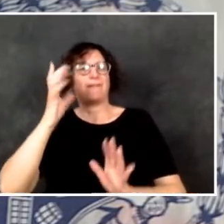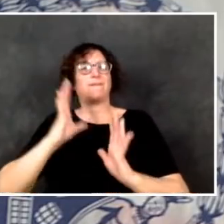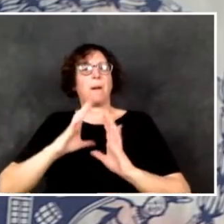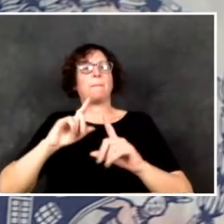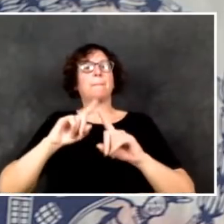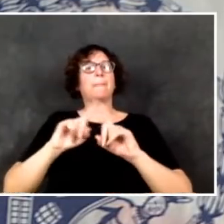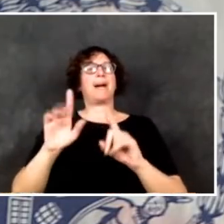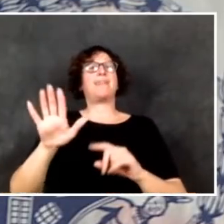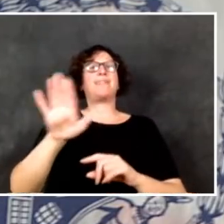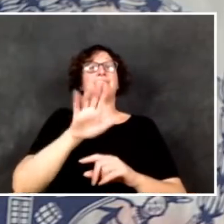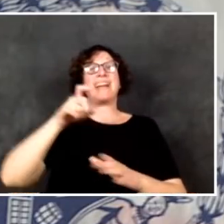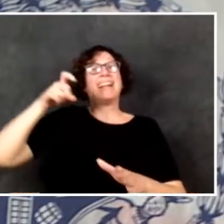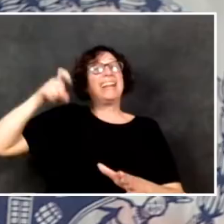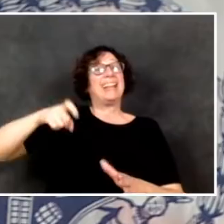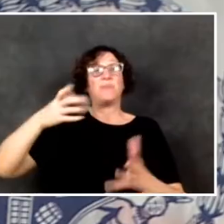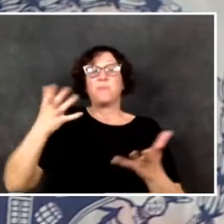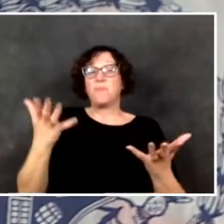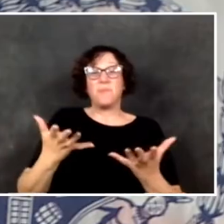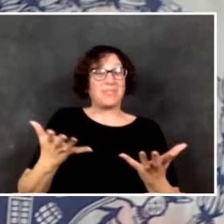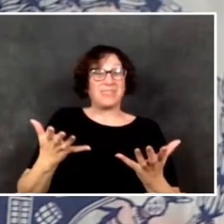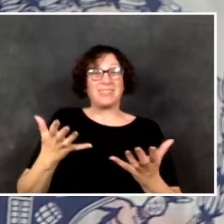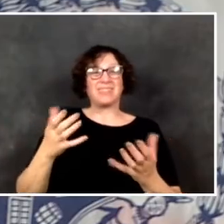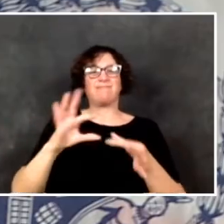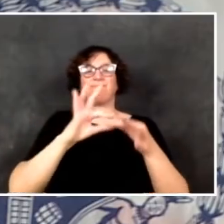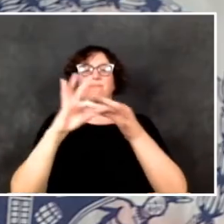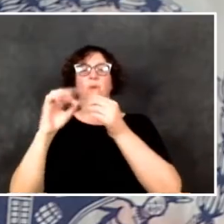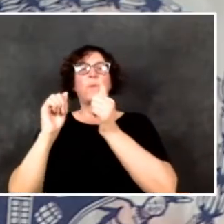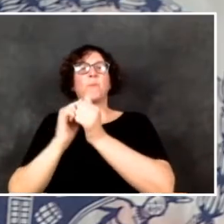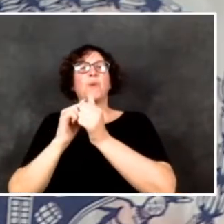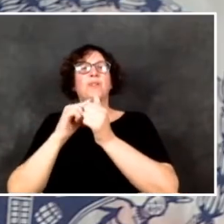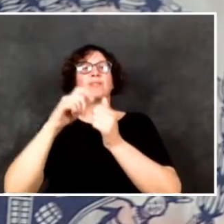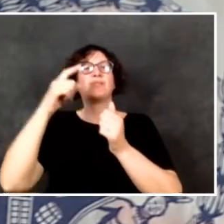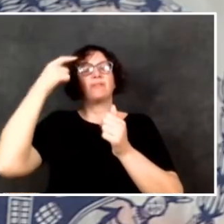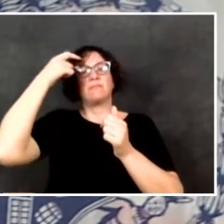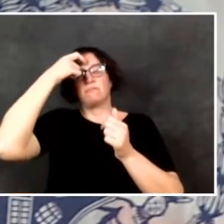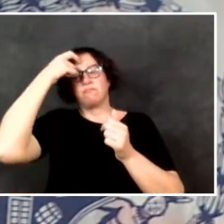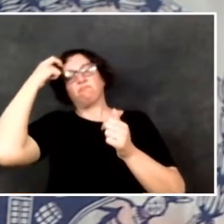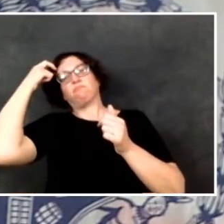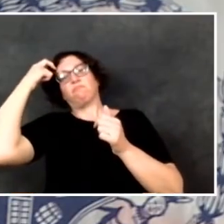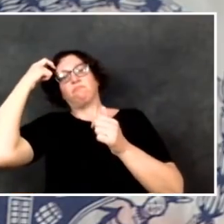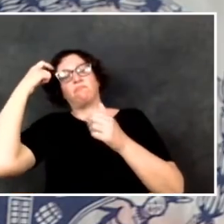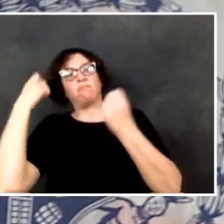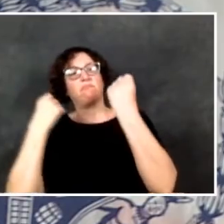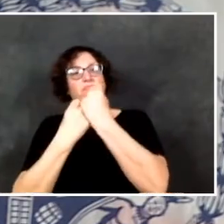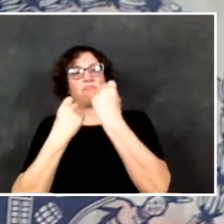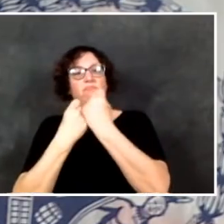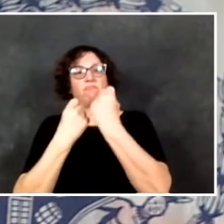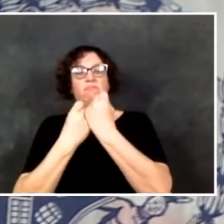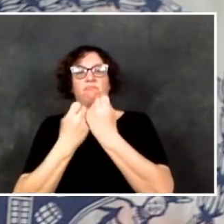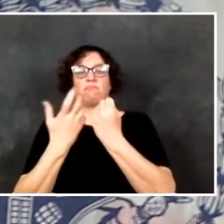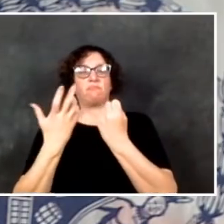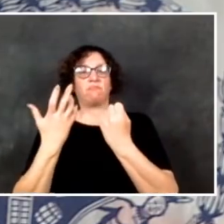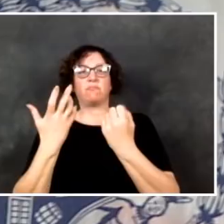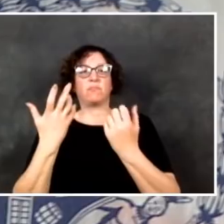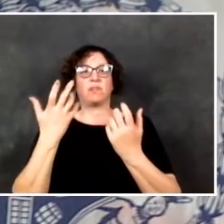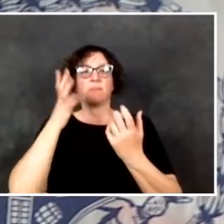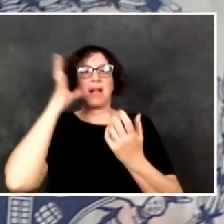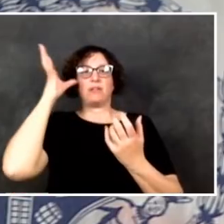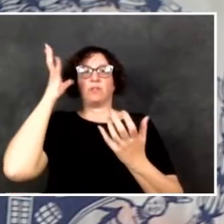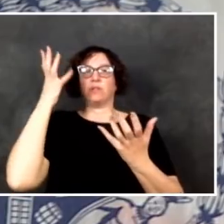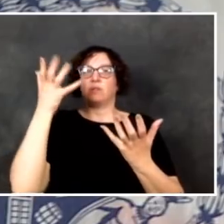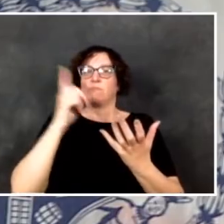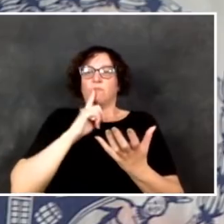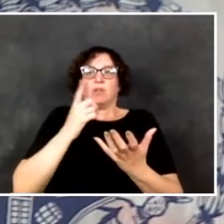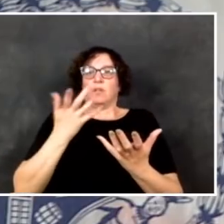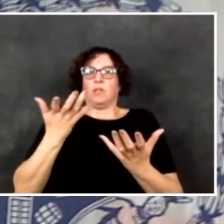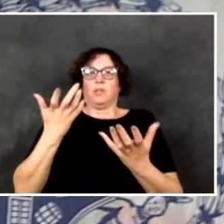around trauma-informed supports for students. Parents are very, very vocal with me that their kids